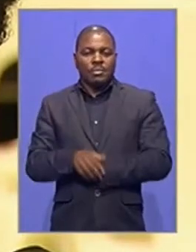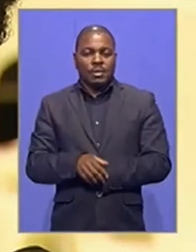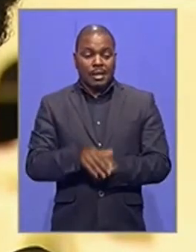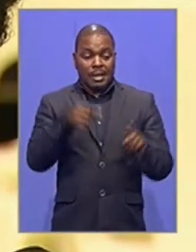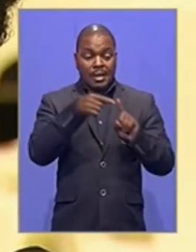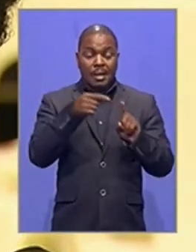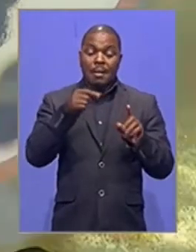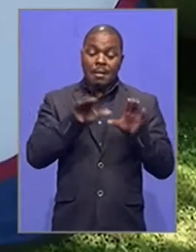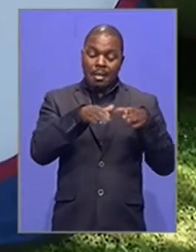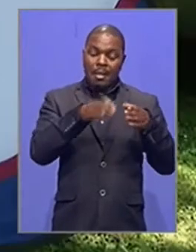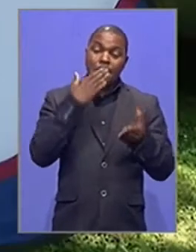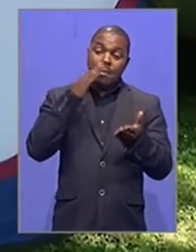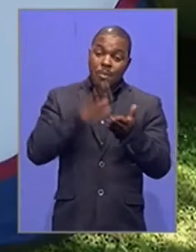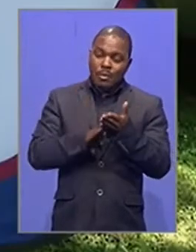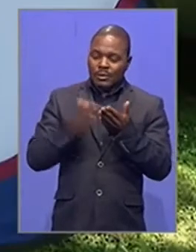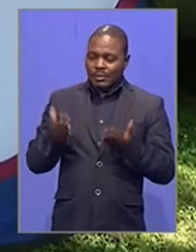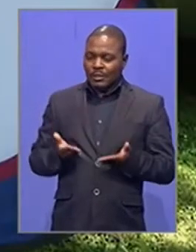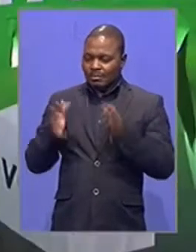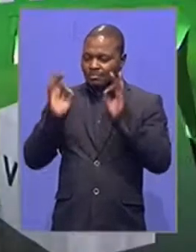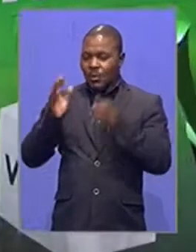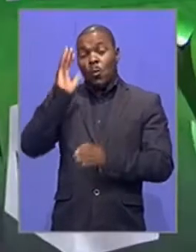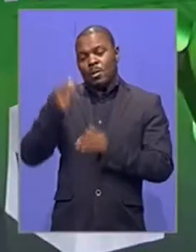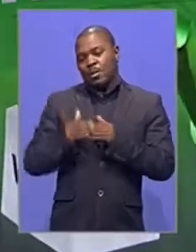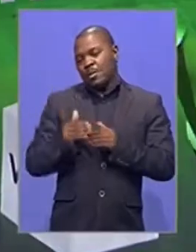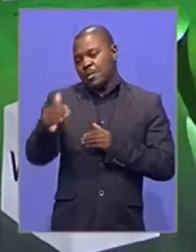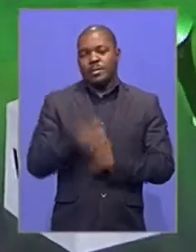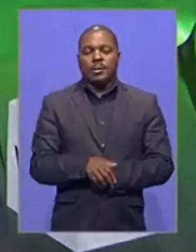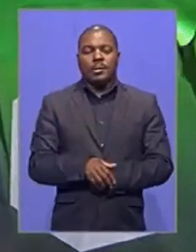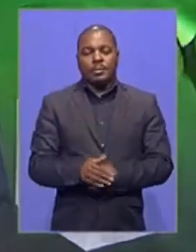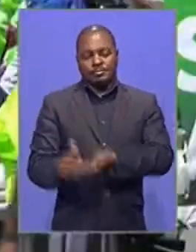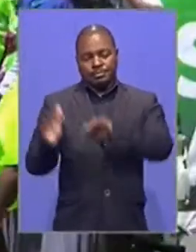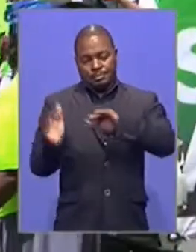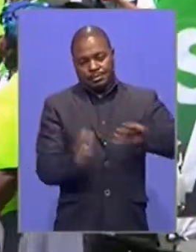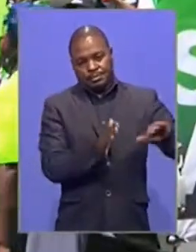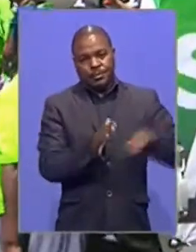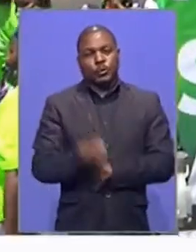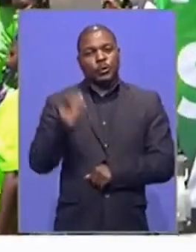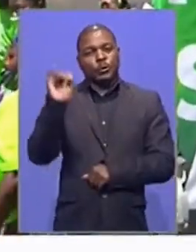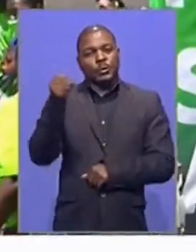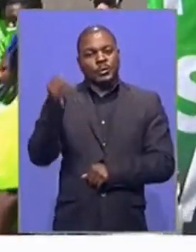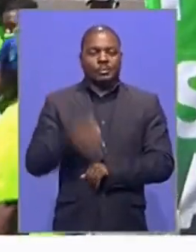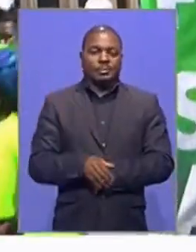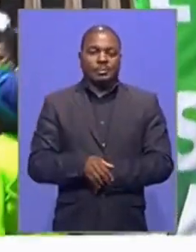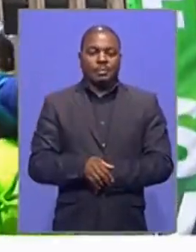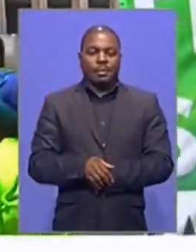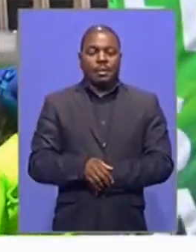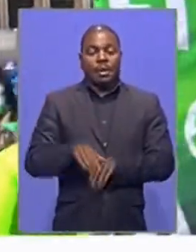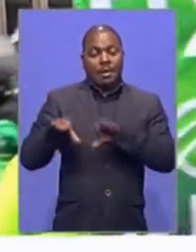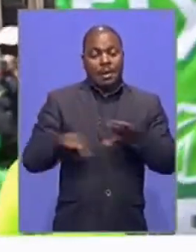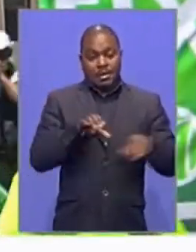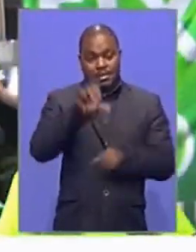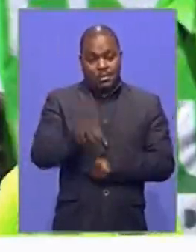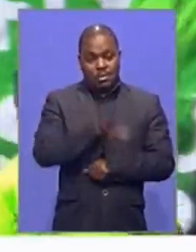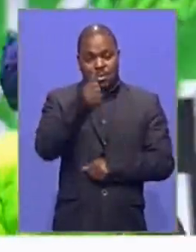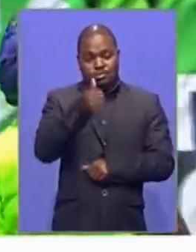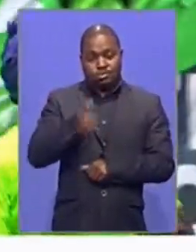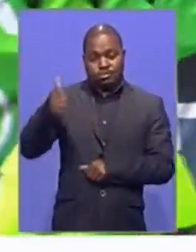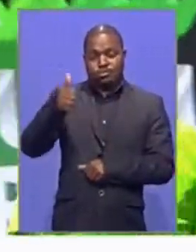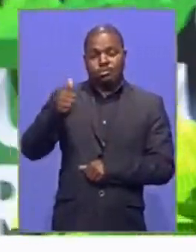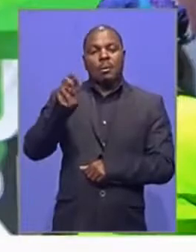rarolla mathata a kabo ya ditirelo. Ge re leba Johannesburg, moetapele wa Action SA Herman Mashaba o